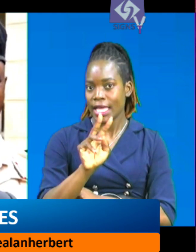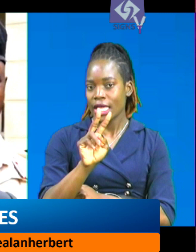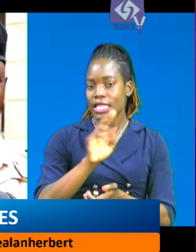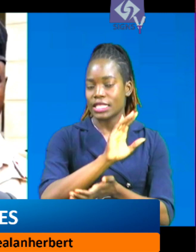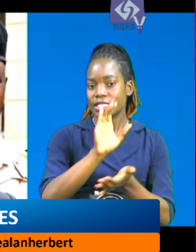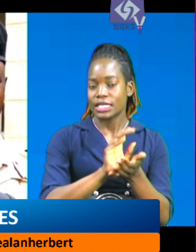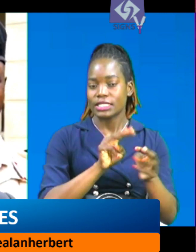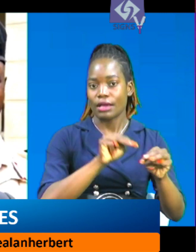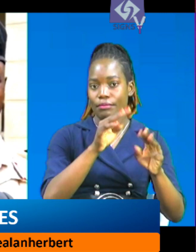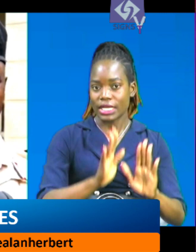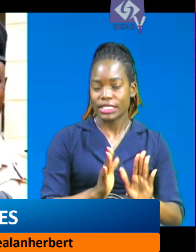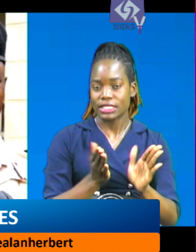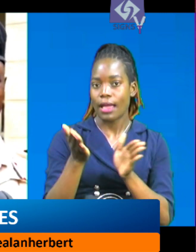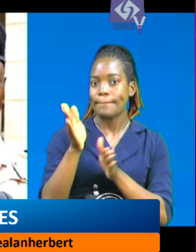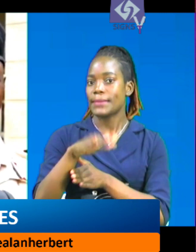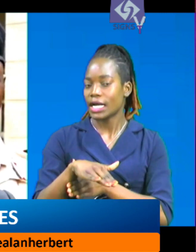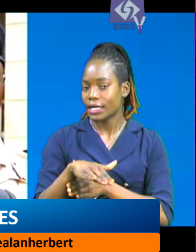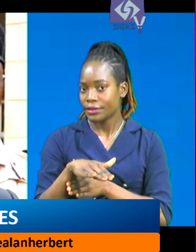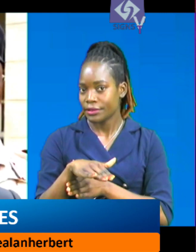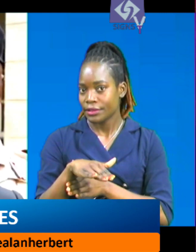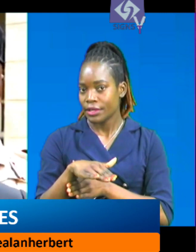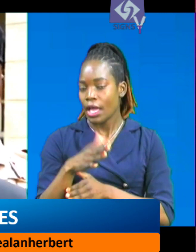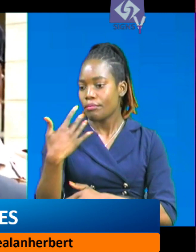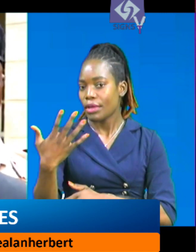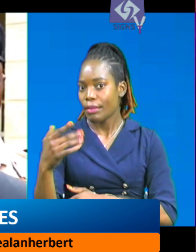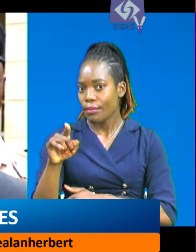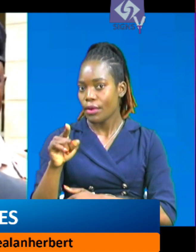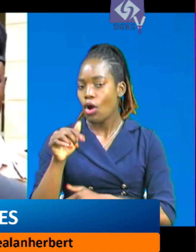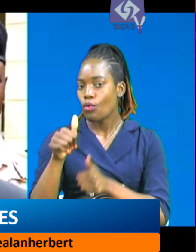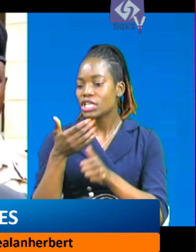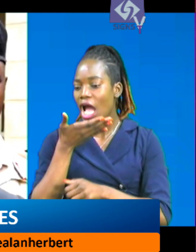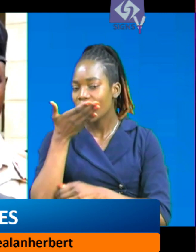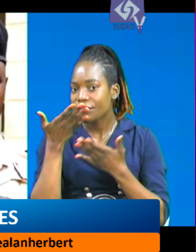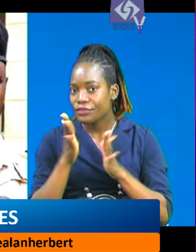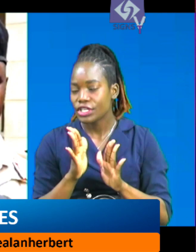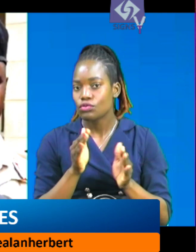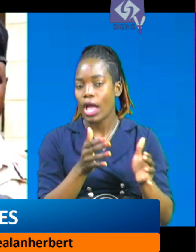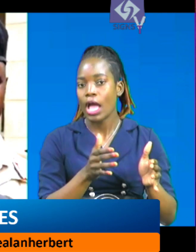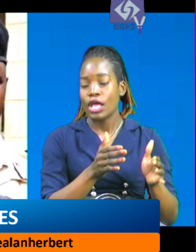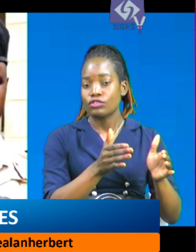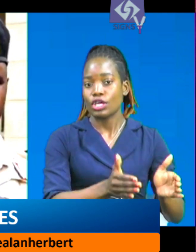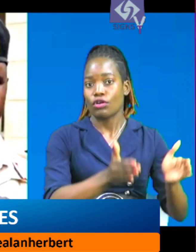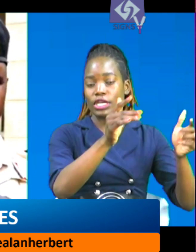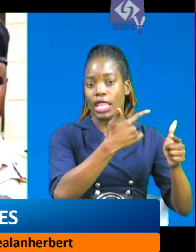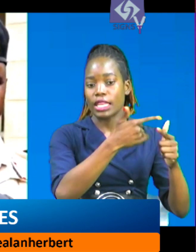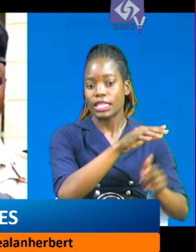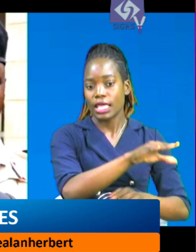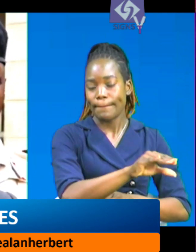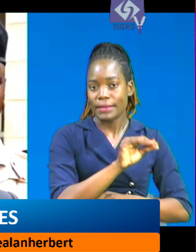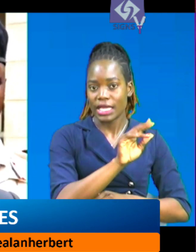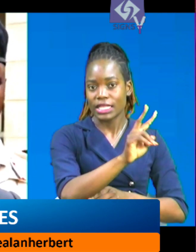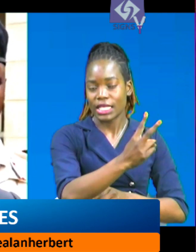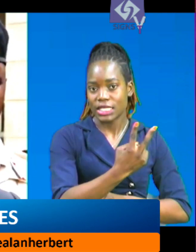center managers will return those scripts to the container and they will collect the